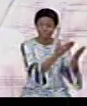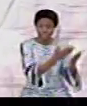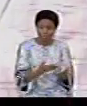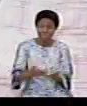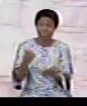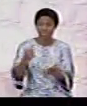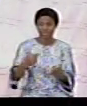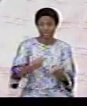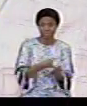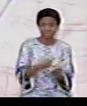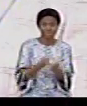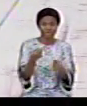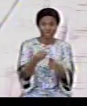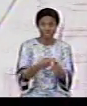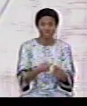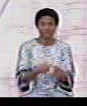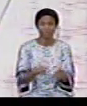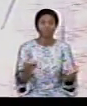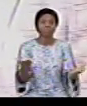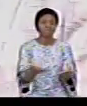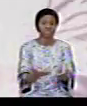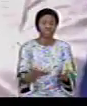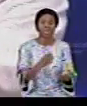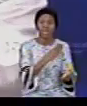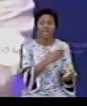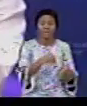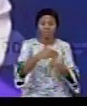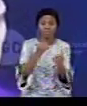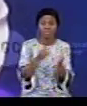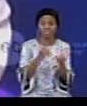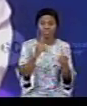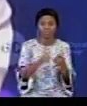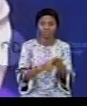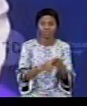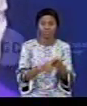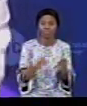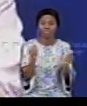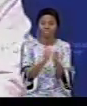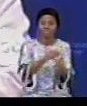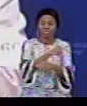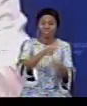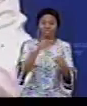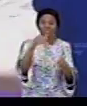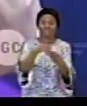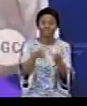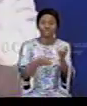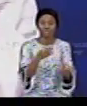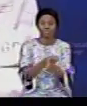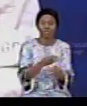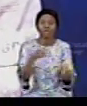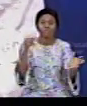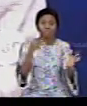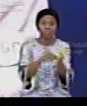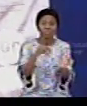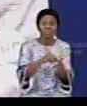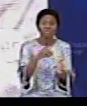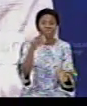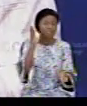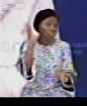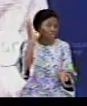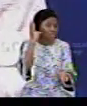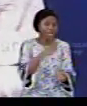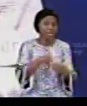make it reach to all the nations of the world. Millions will hear, multitudes will turn to Christ